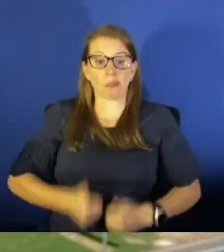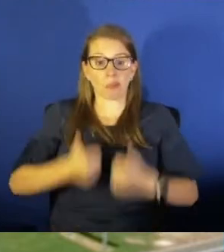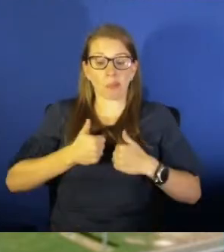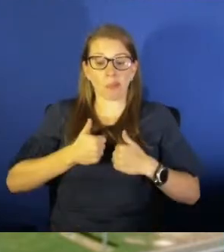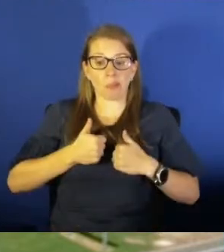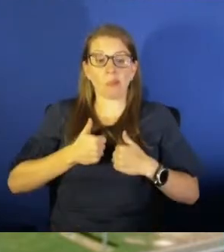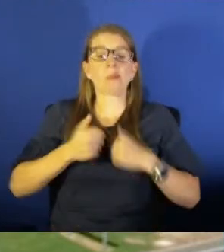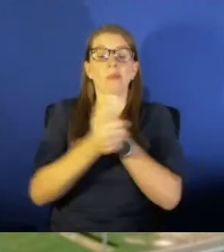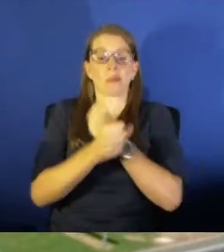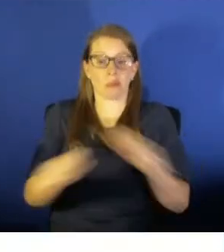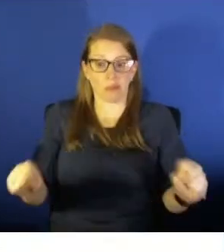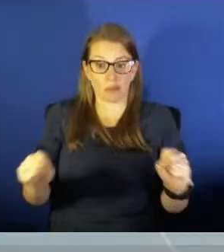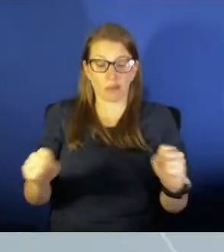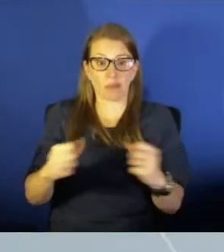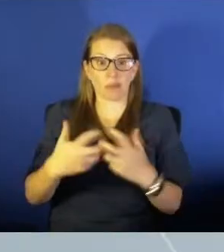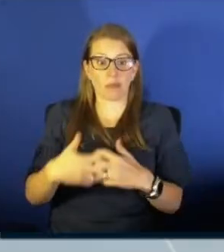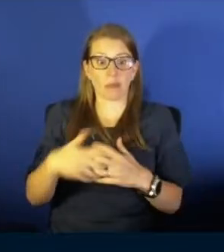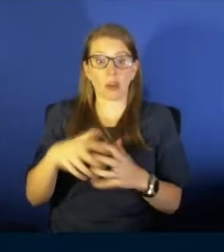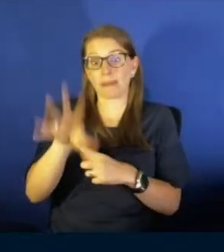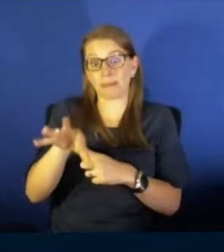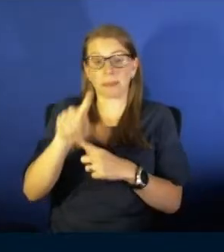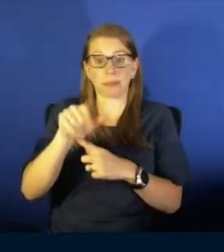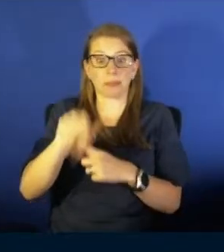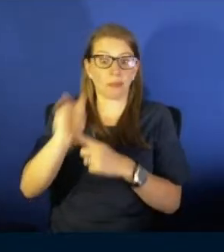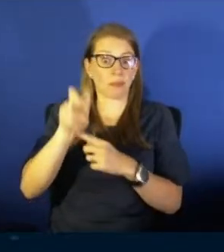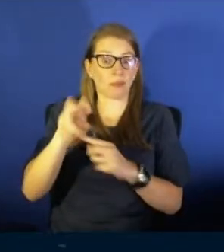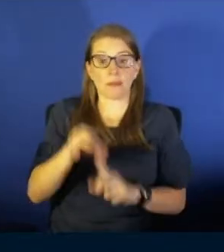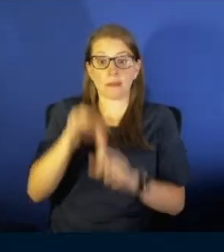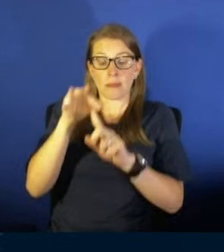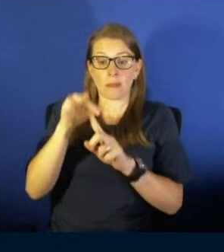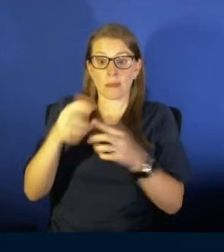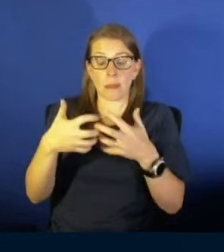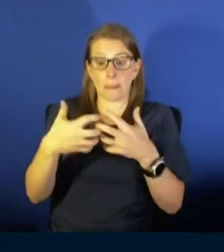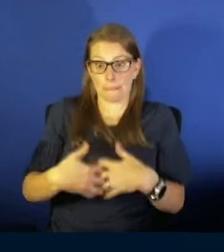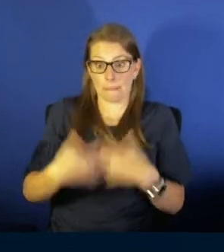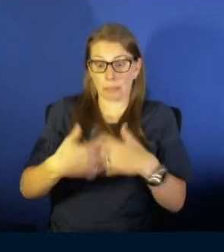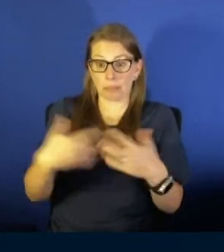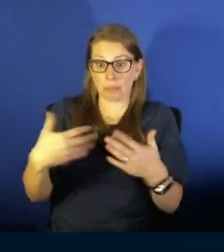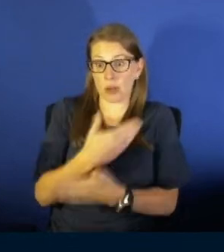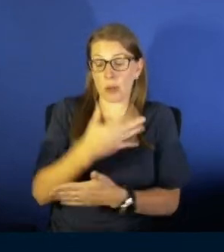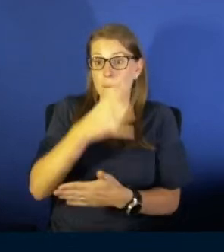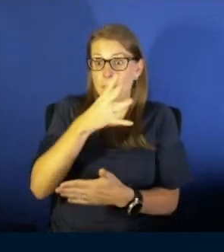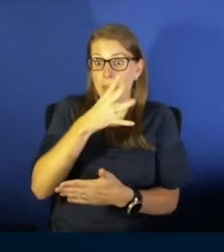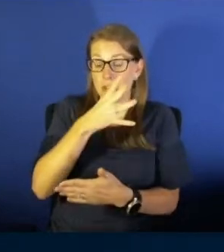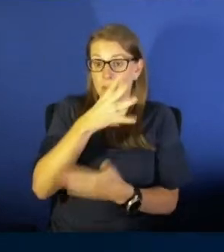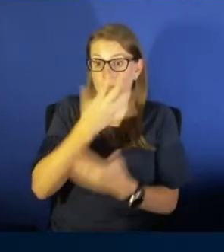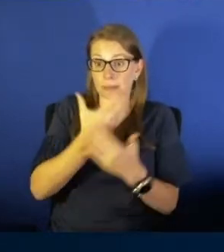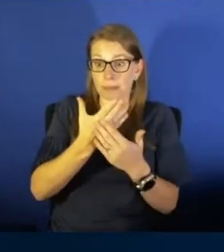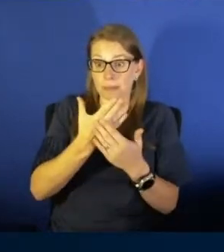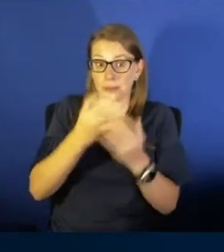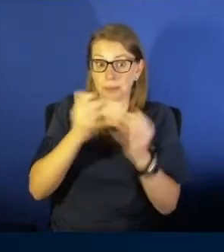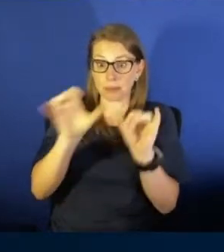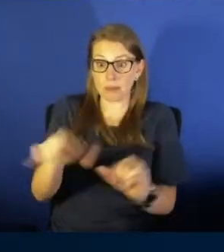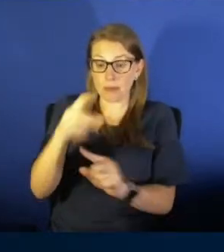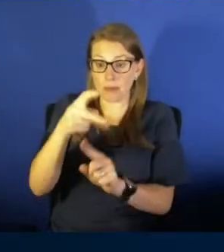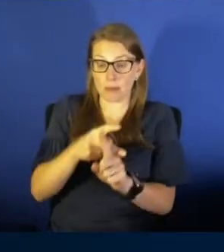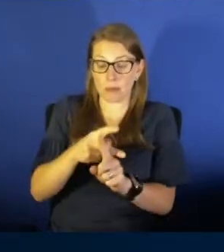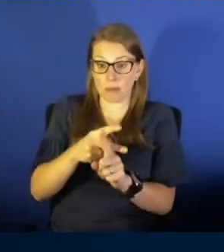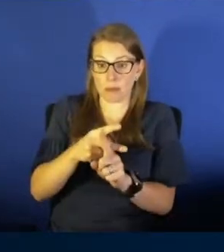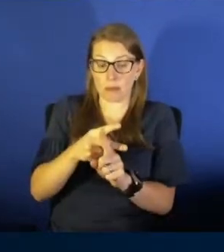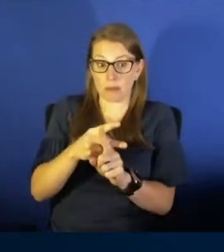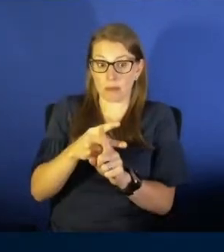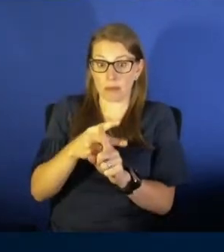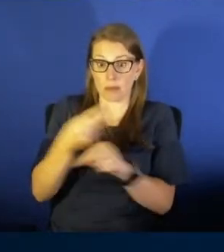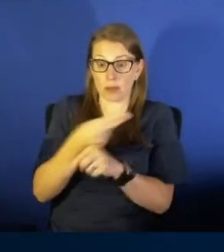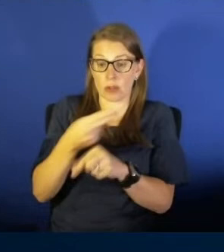are looking live at a special machine a brand new mother had to spend nearly 2 months on after contracting COVID-19. It is